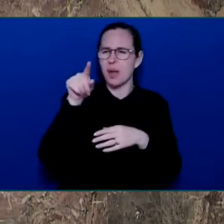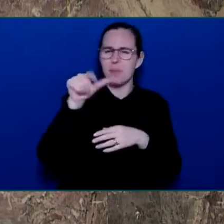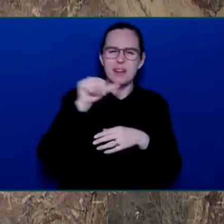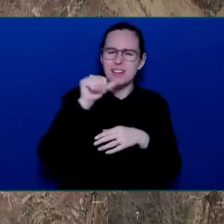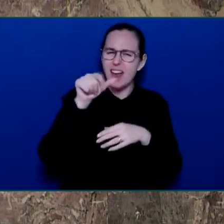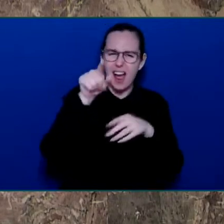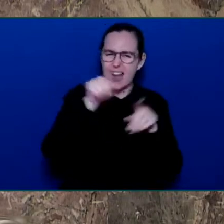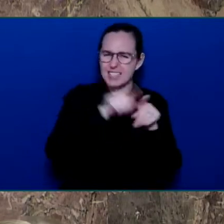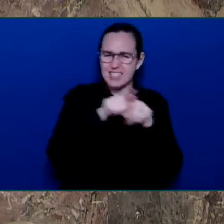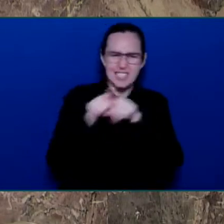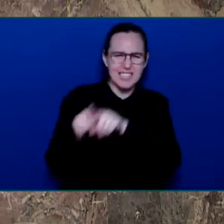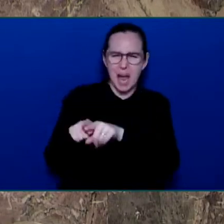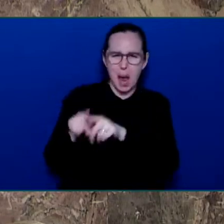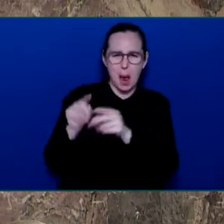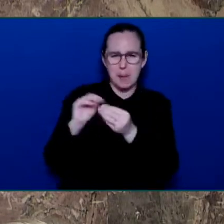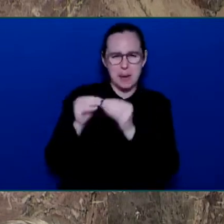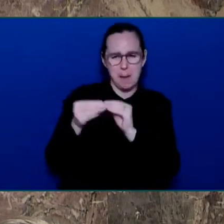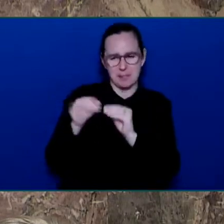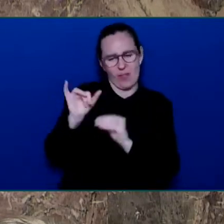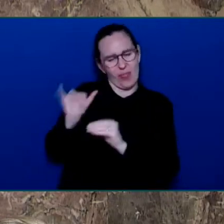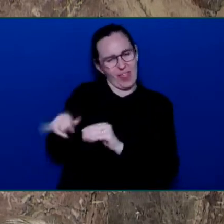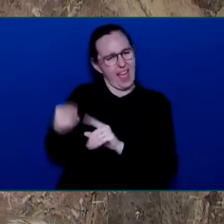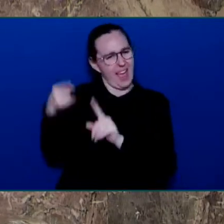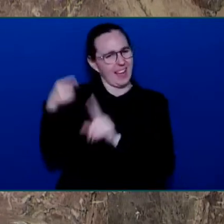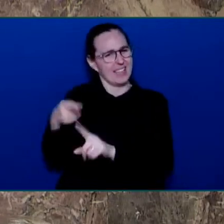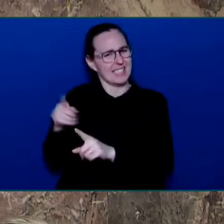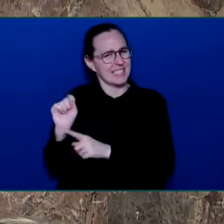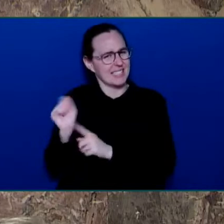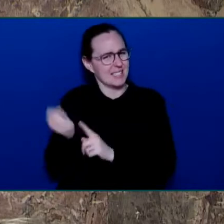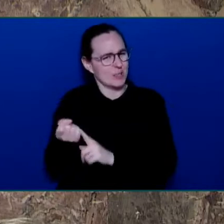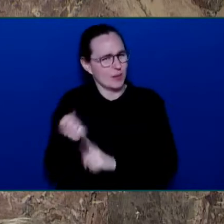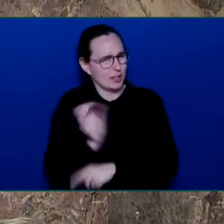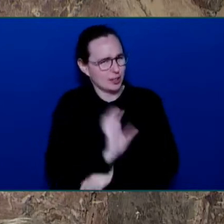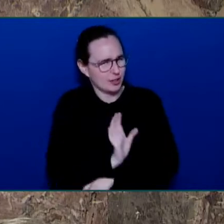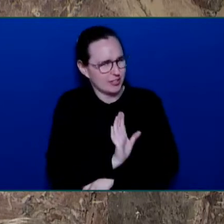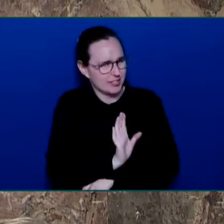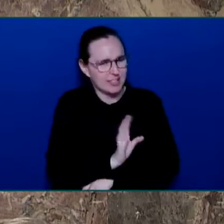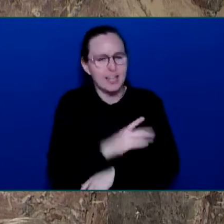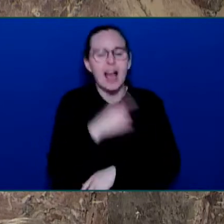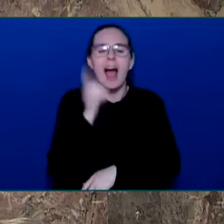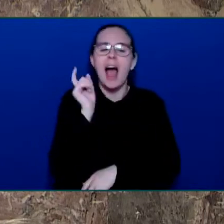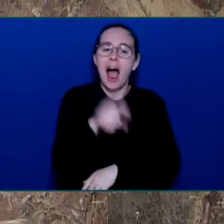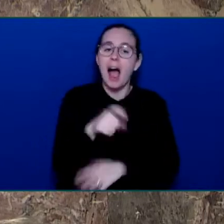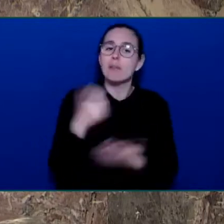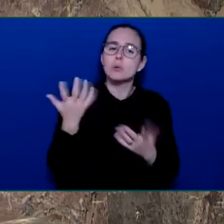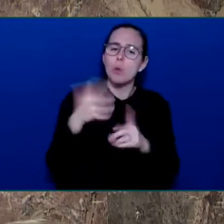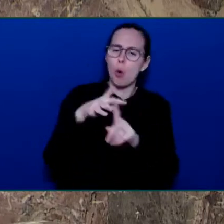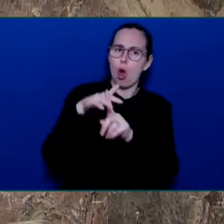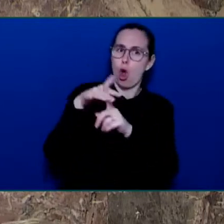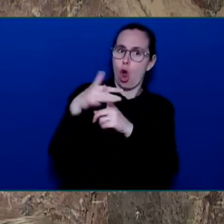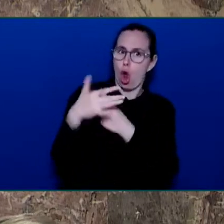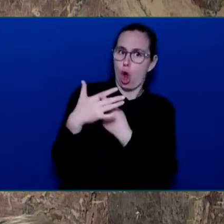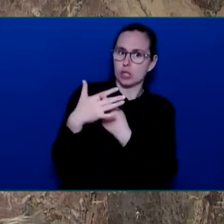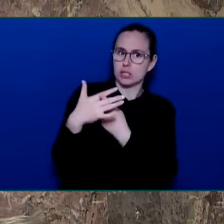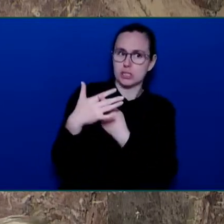is, Members, I'd be happy to explain it to the opposition if they care to listen.